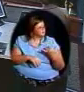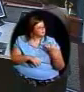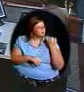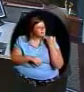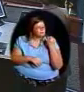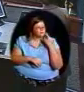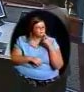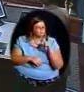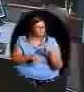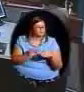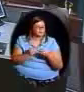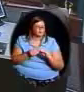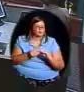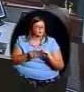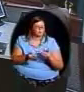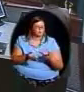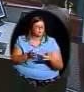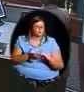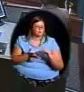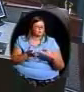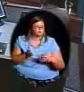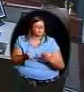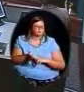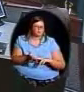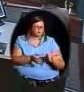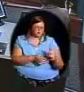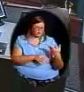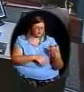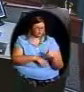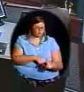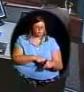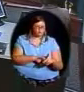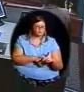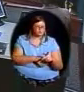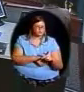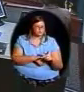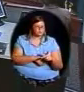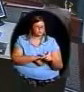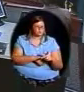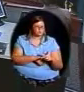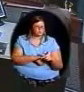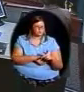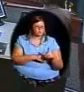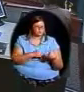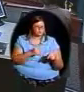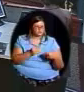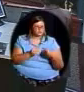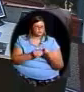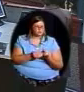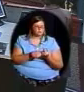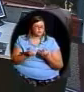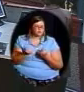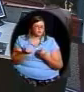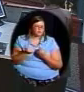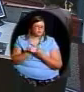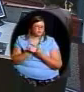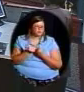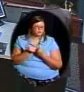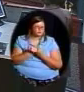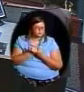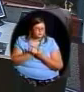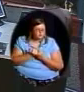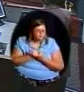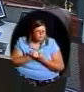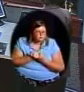One other question, and that deals with the care support and classified. Dr. Licker, I